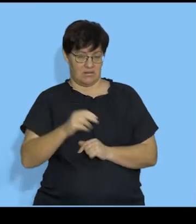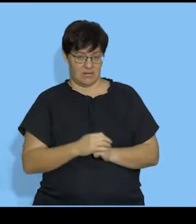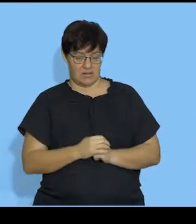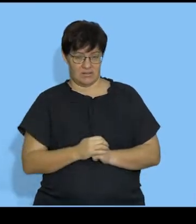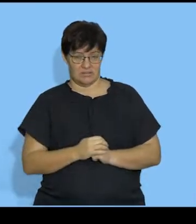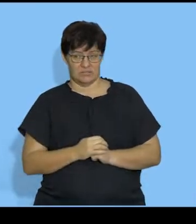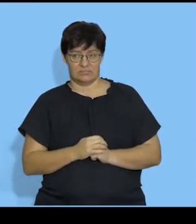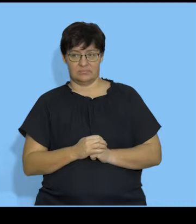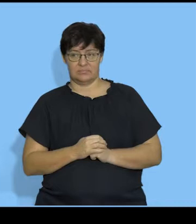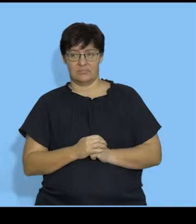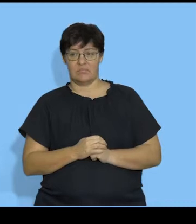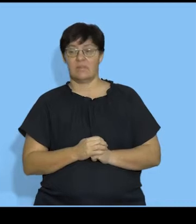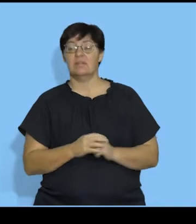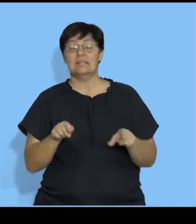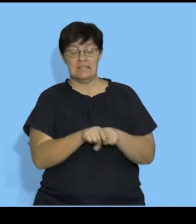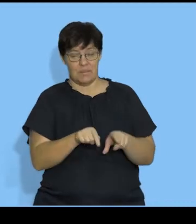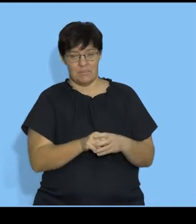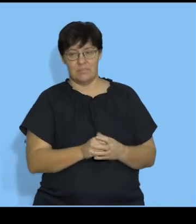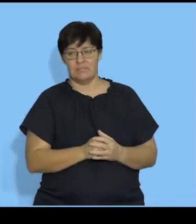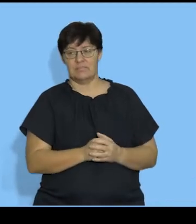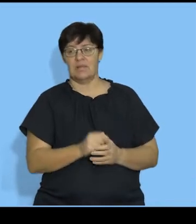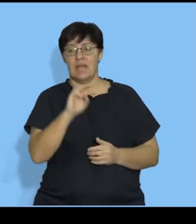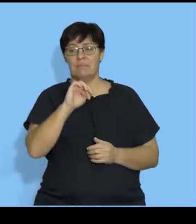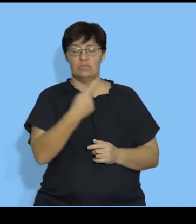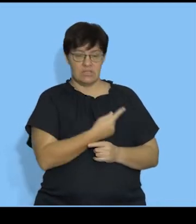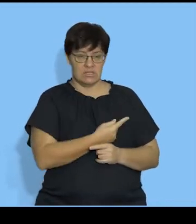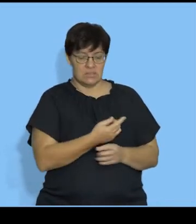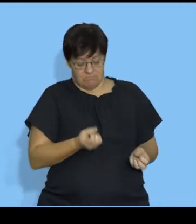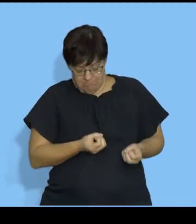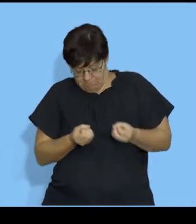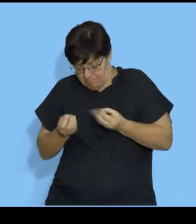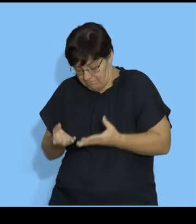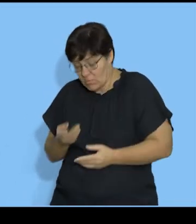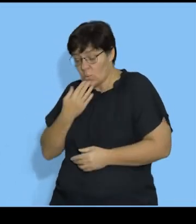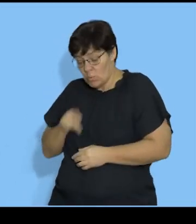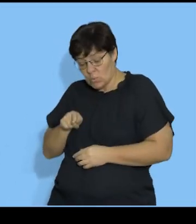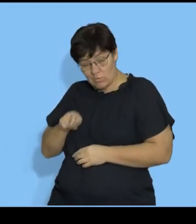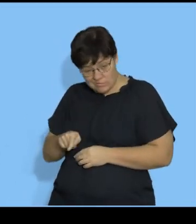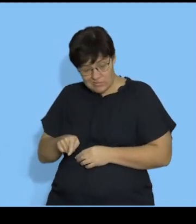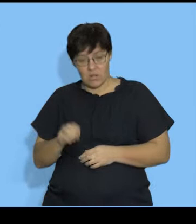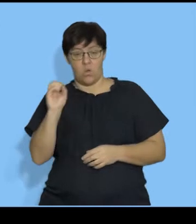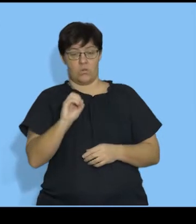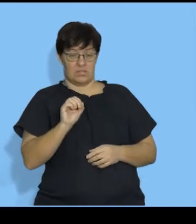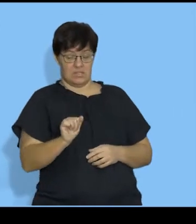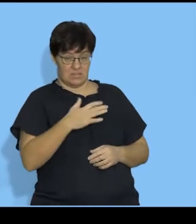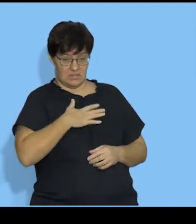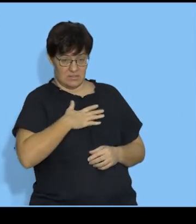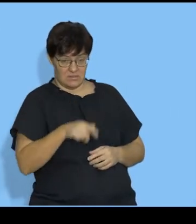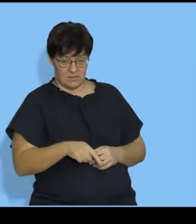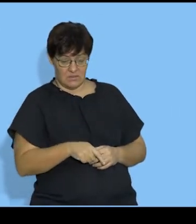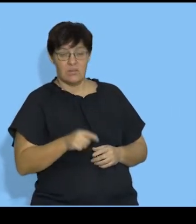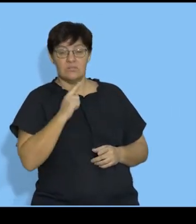also, we are saying magnesium donates electrons to oxygen. So the transfer is from magnesium